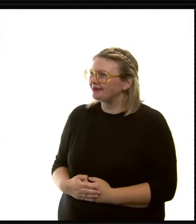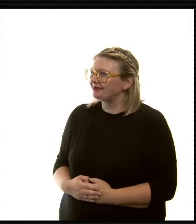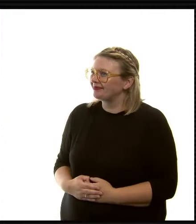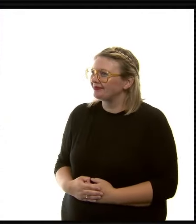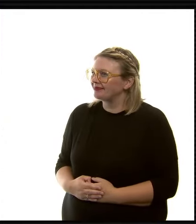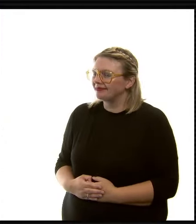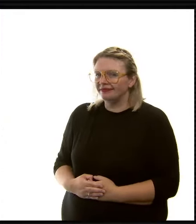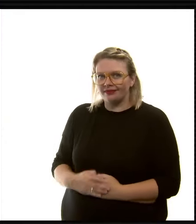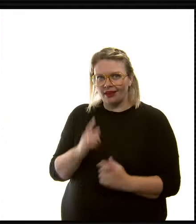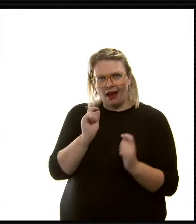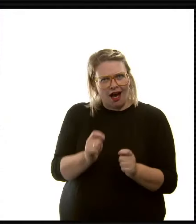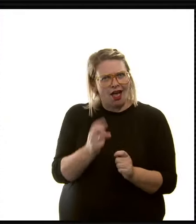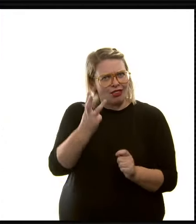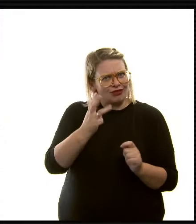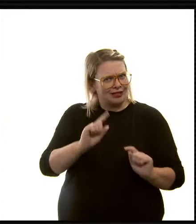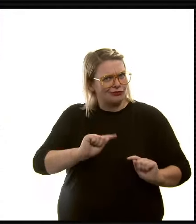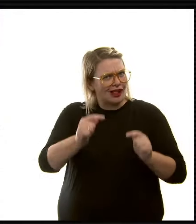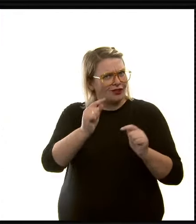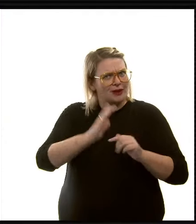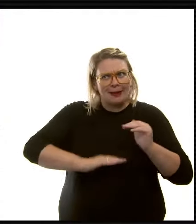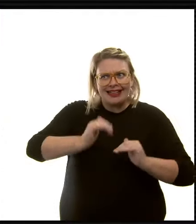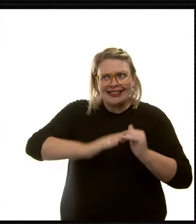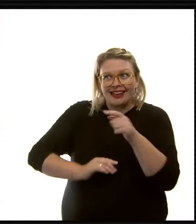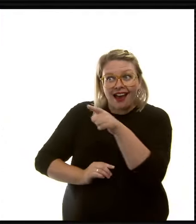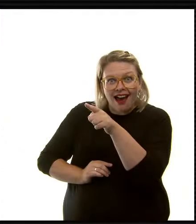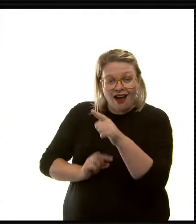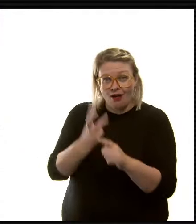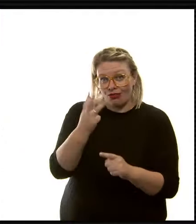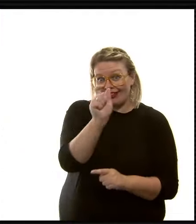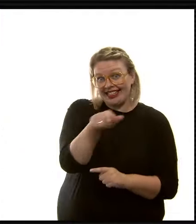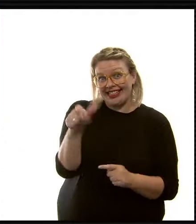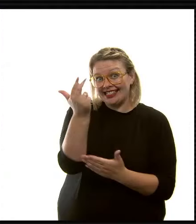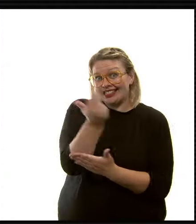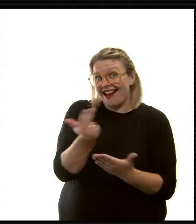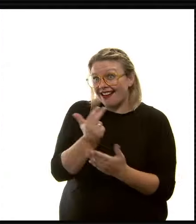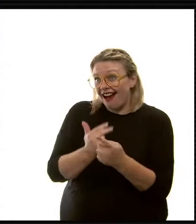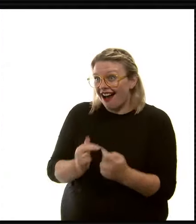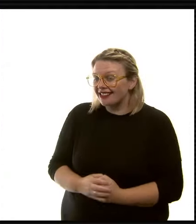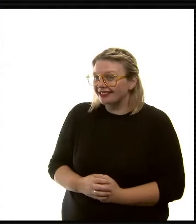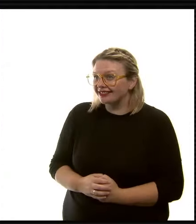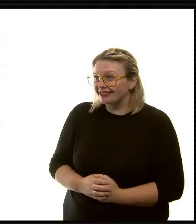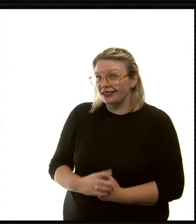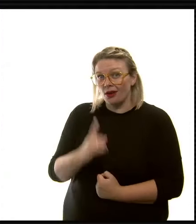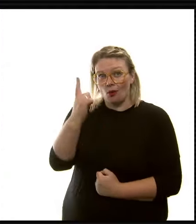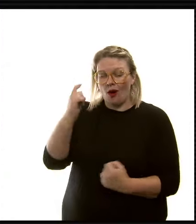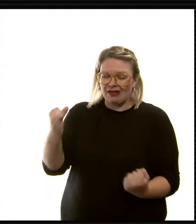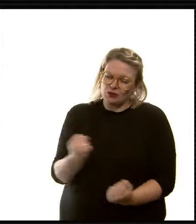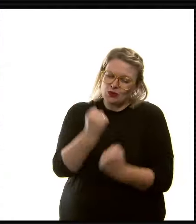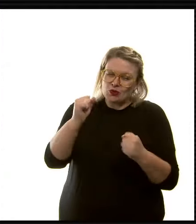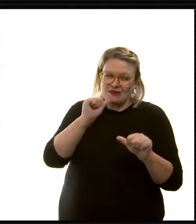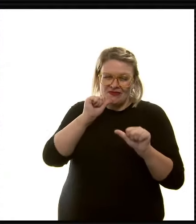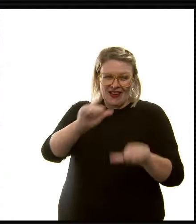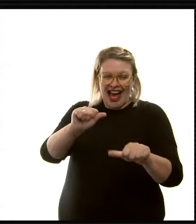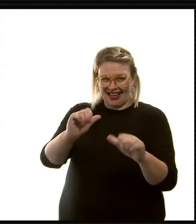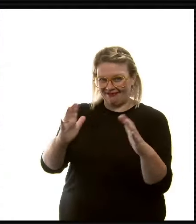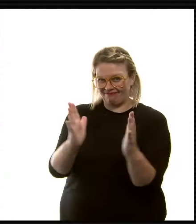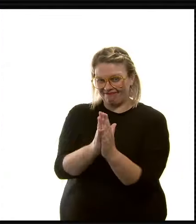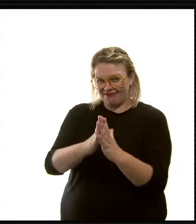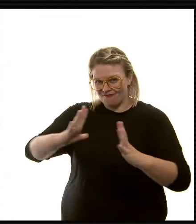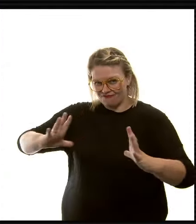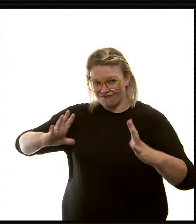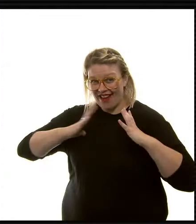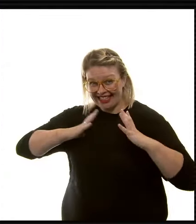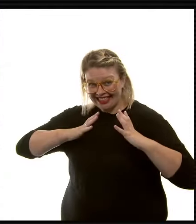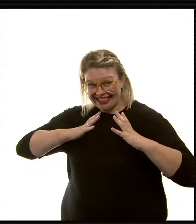3 building challenges with 3 Lego designers and 1 superfan who's ready to go. Coming right